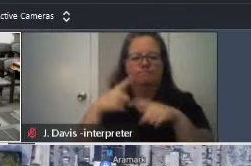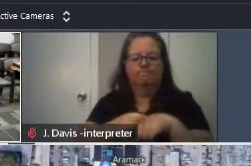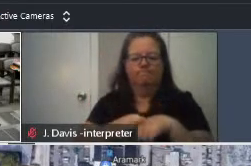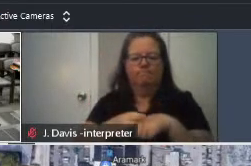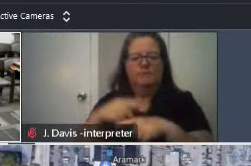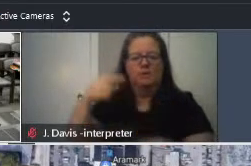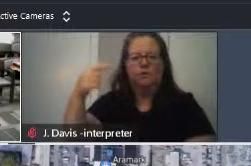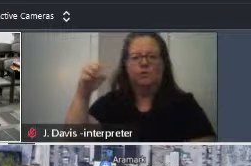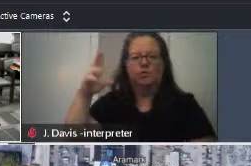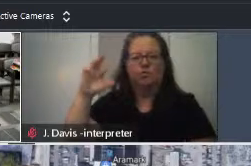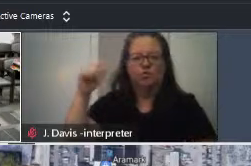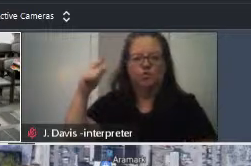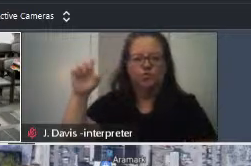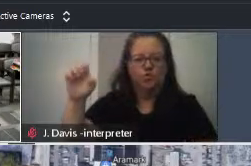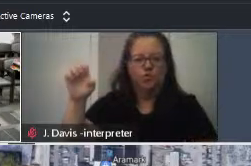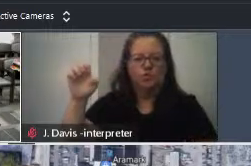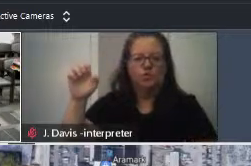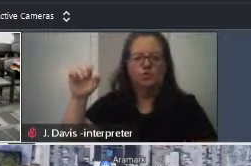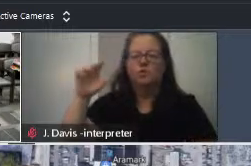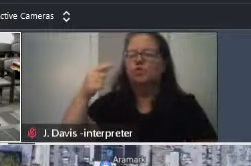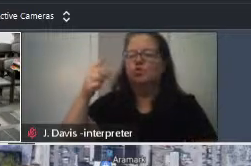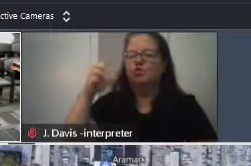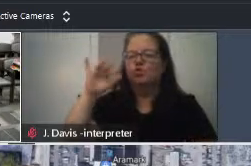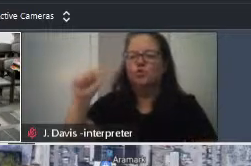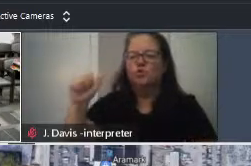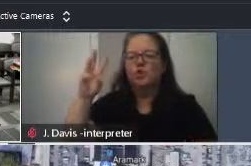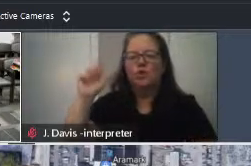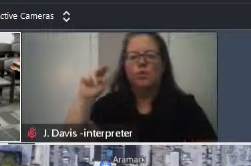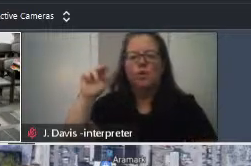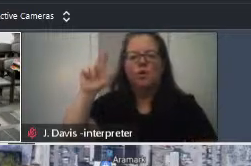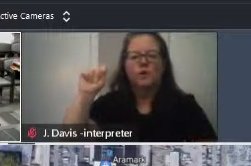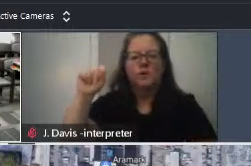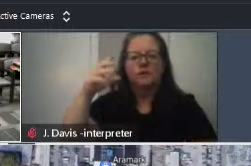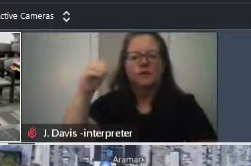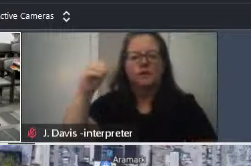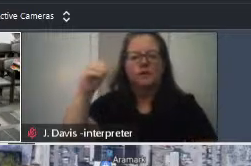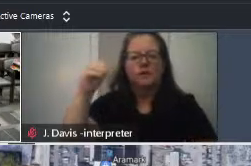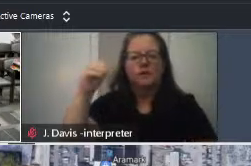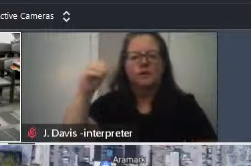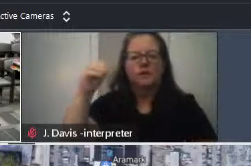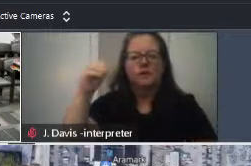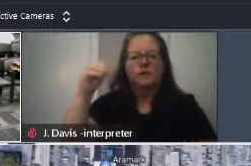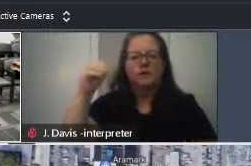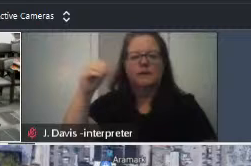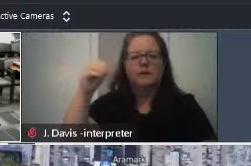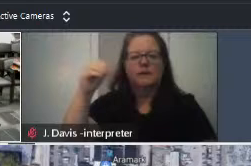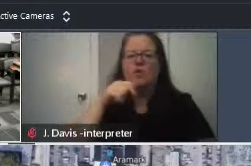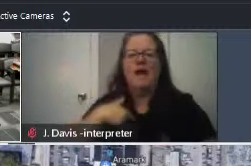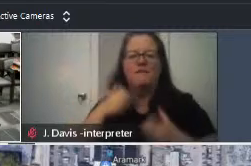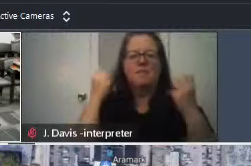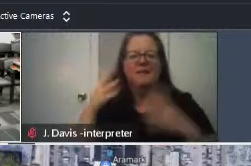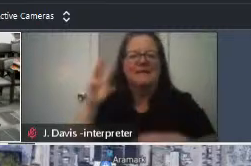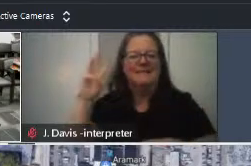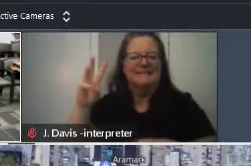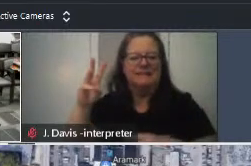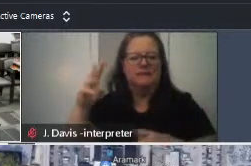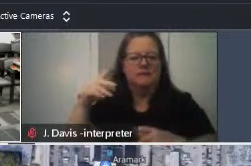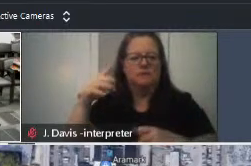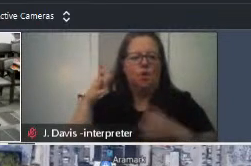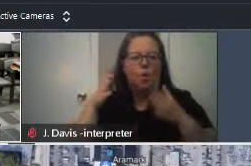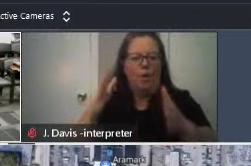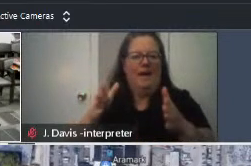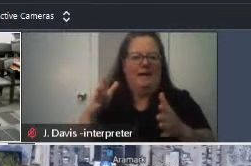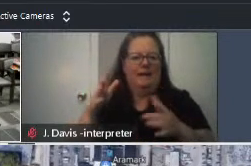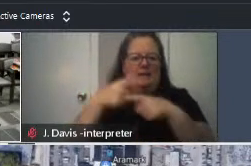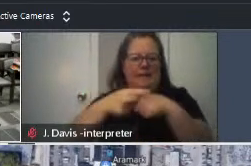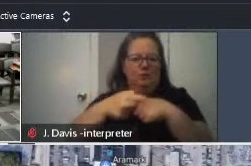Georgia, Walnut, and Crump, if that's a landmark, because we have so few 6-point intersections. This is just north of that. St. Paul